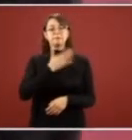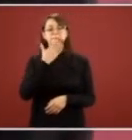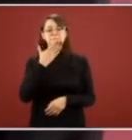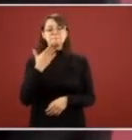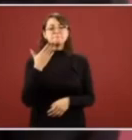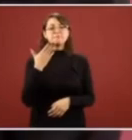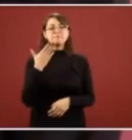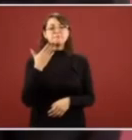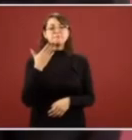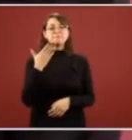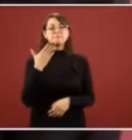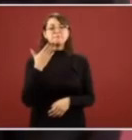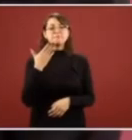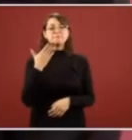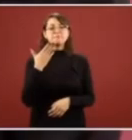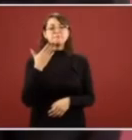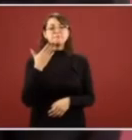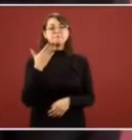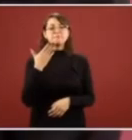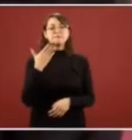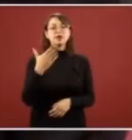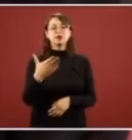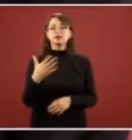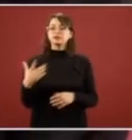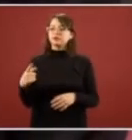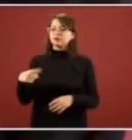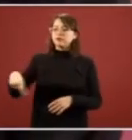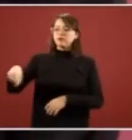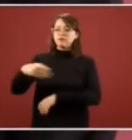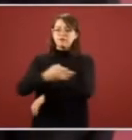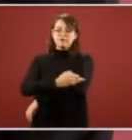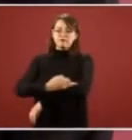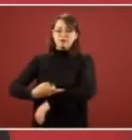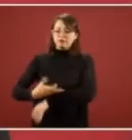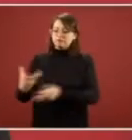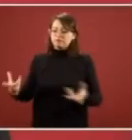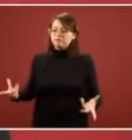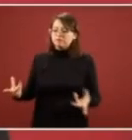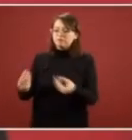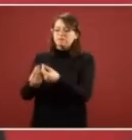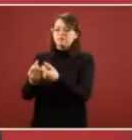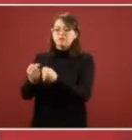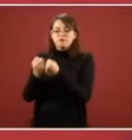familias. For families. A fortalecer